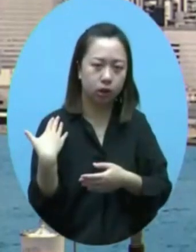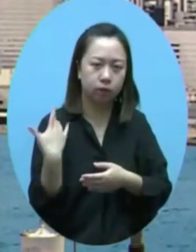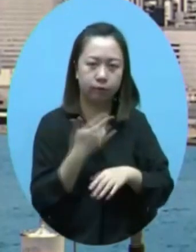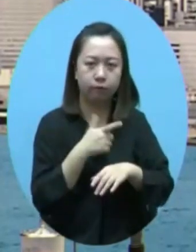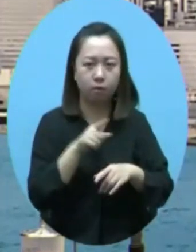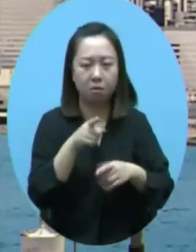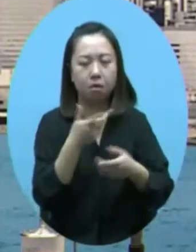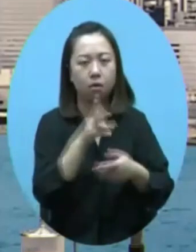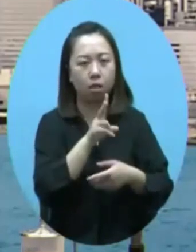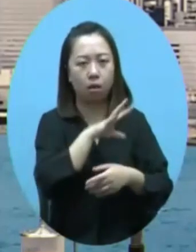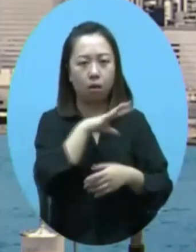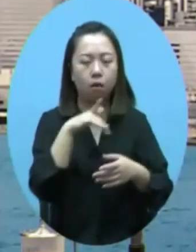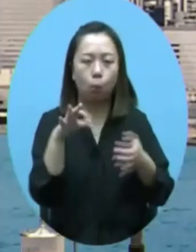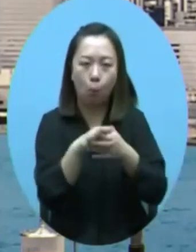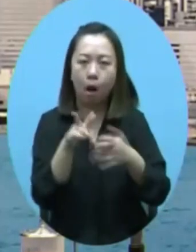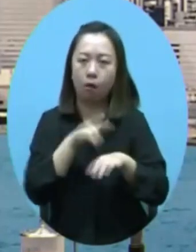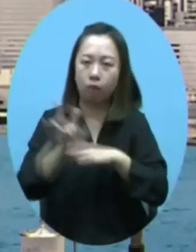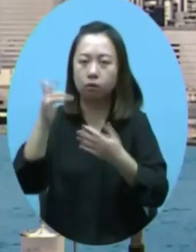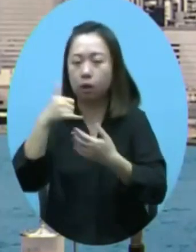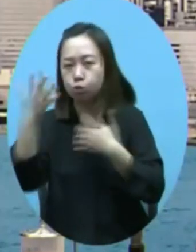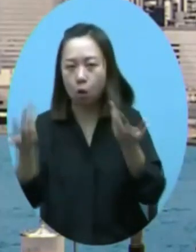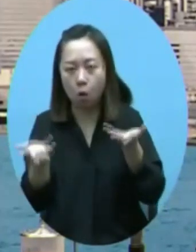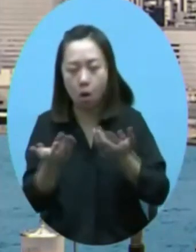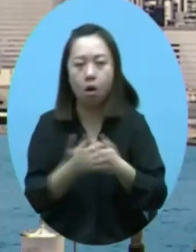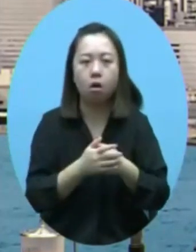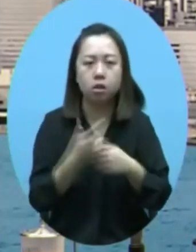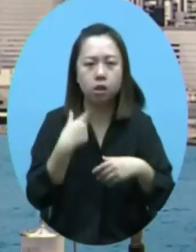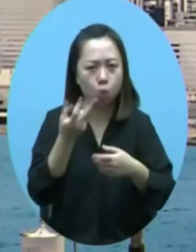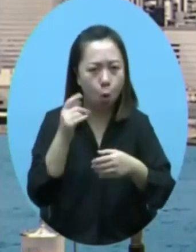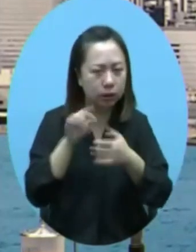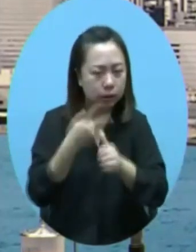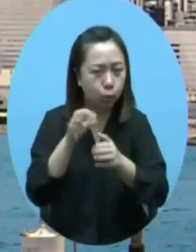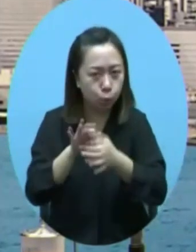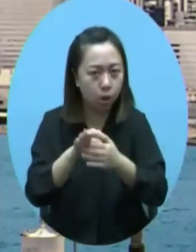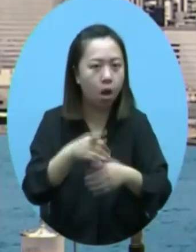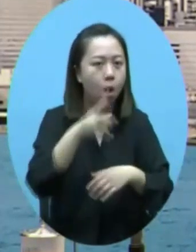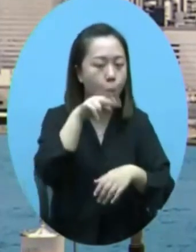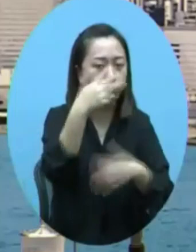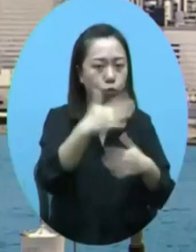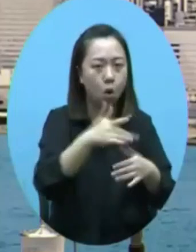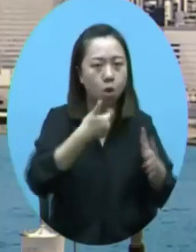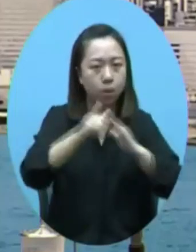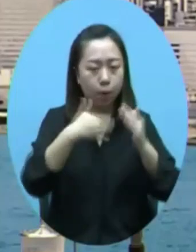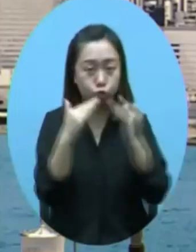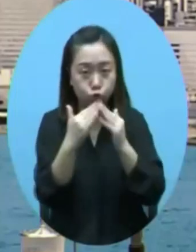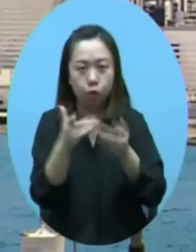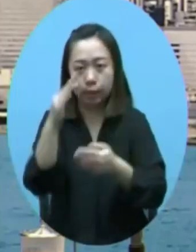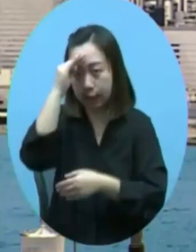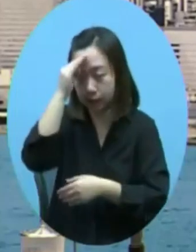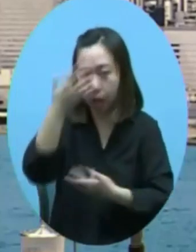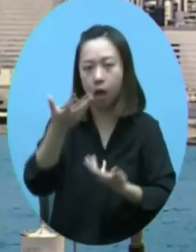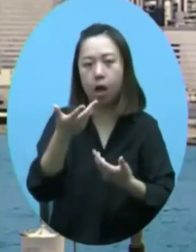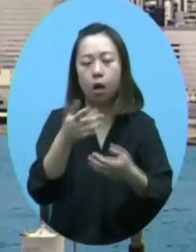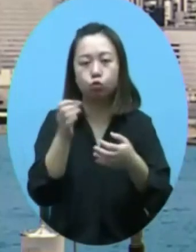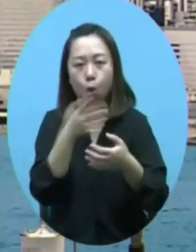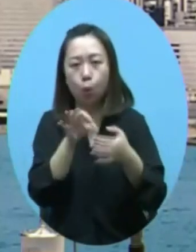to do having left Hong Kong. We already reached to the immigration and